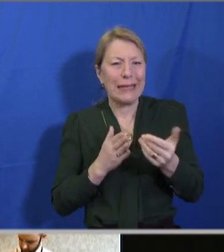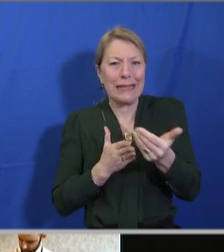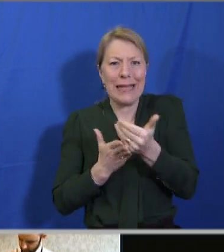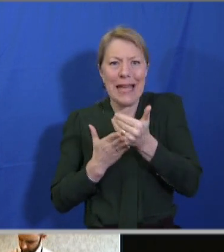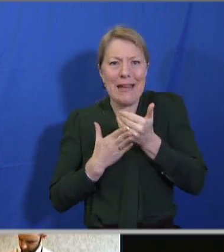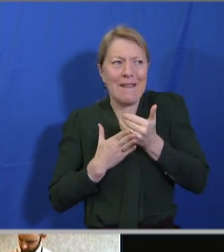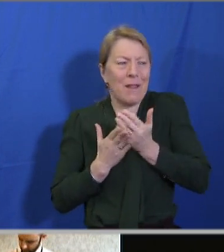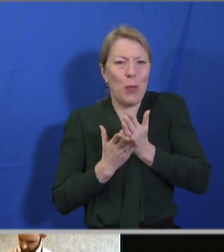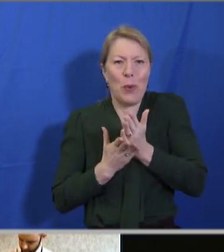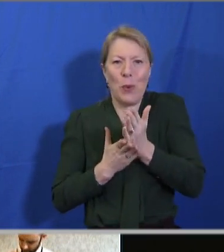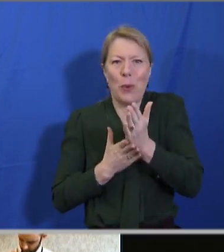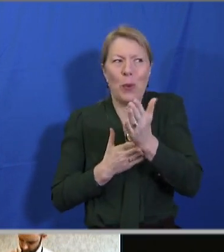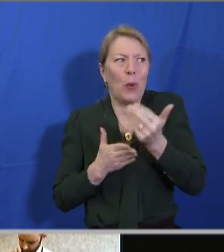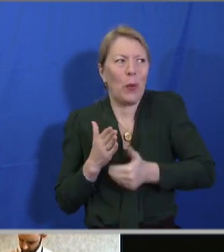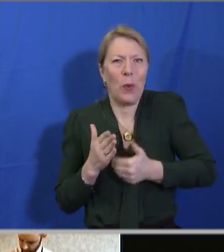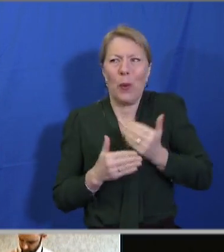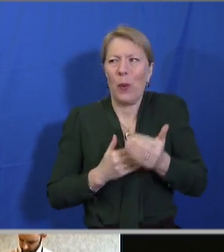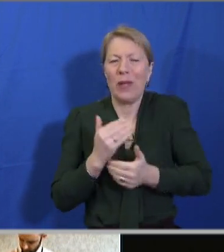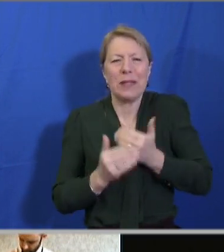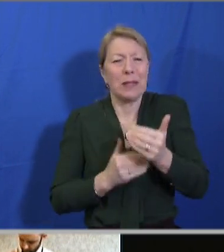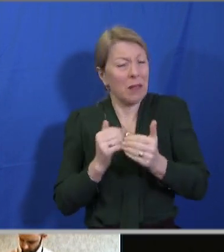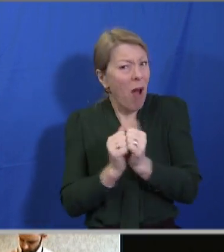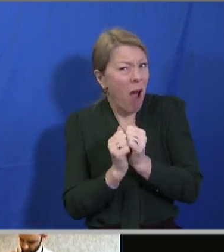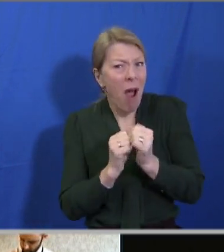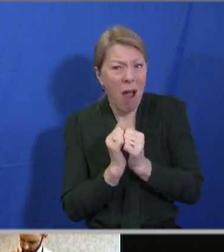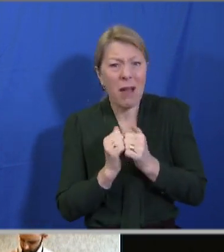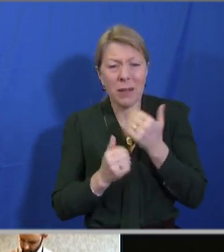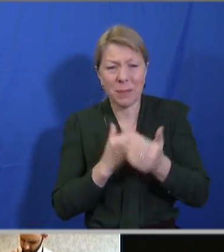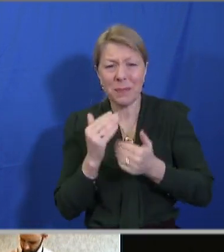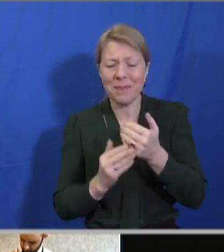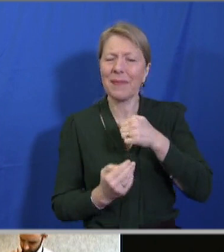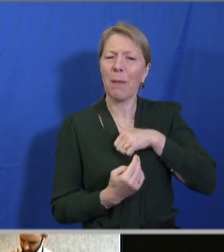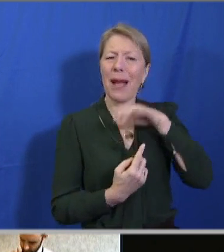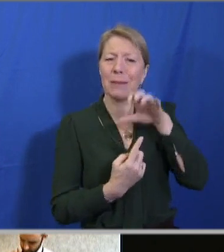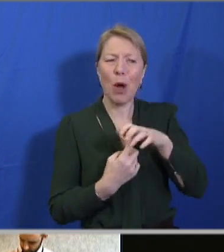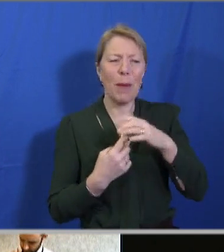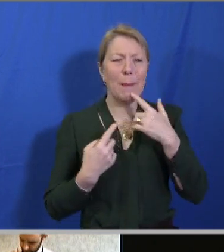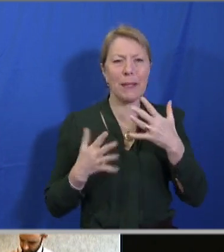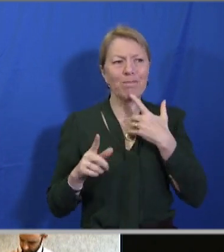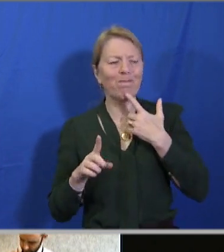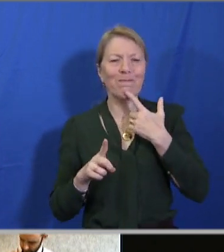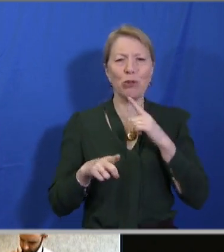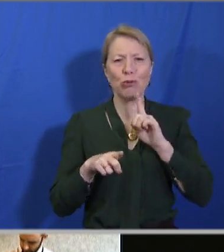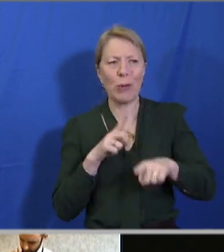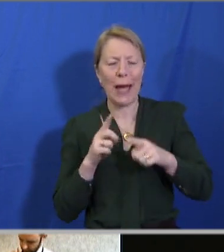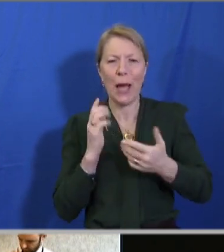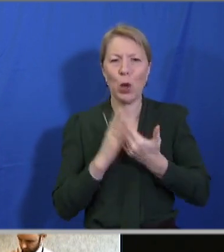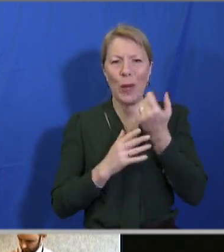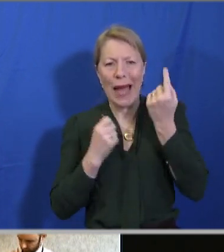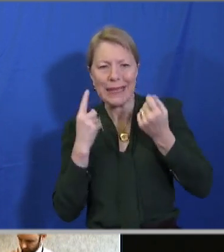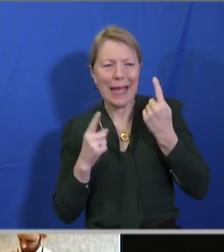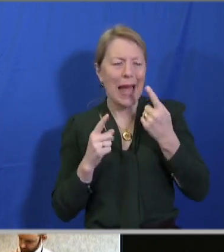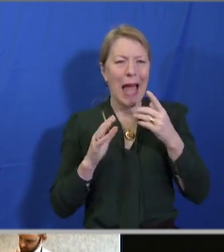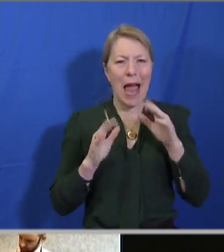pandemic. And my department and the health service have sought innovative solutions to the challenges of delivering our services